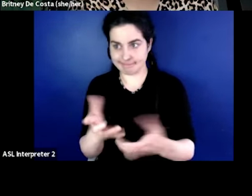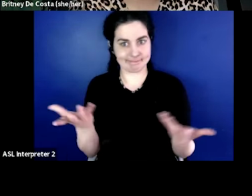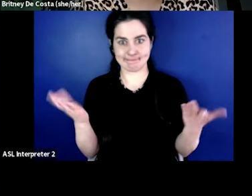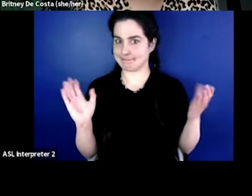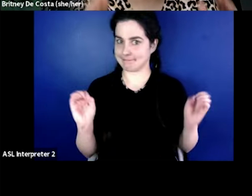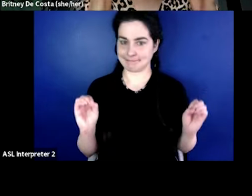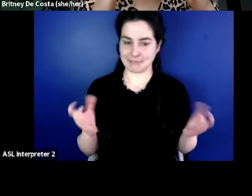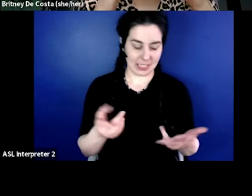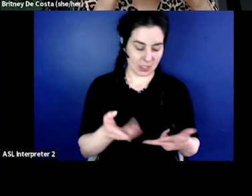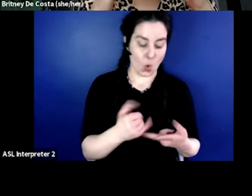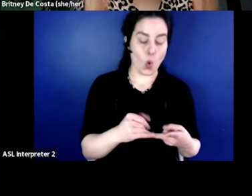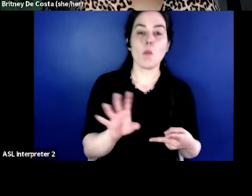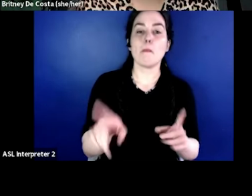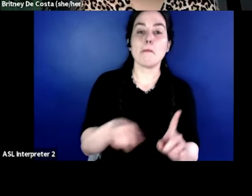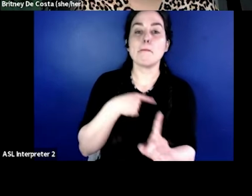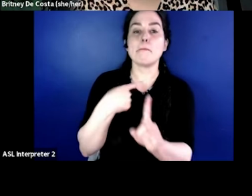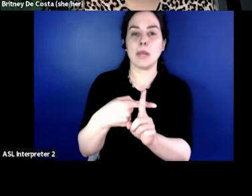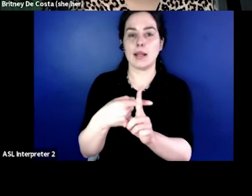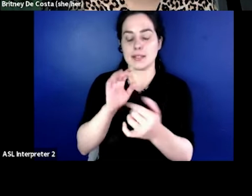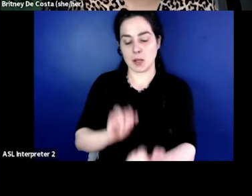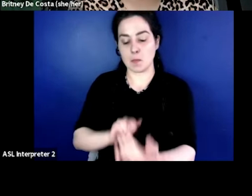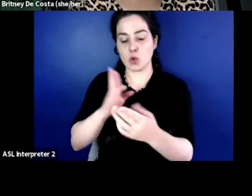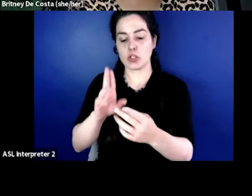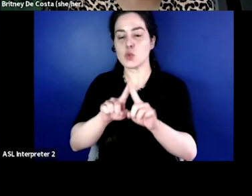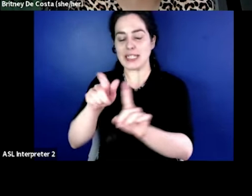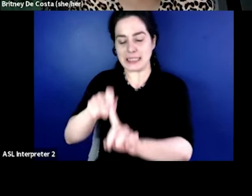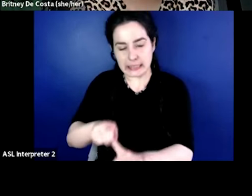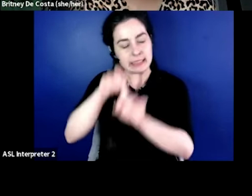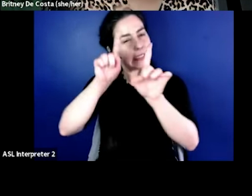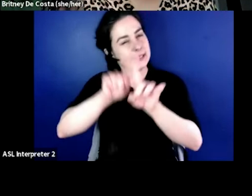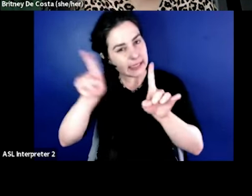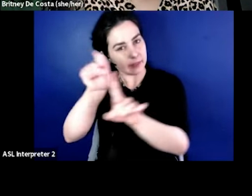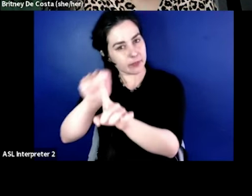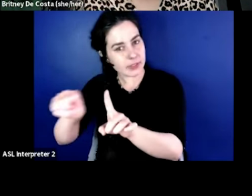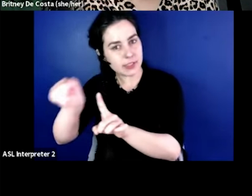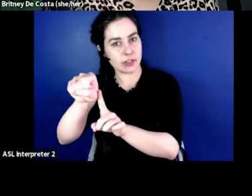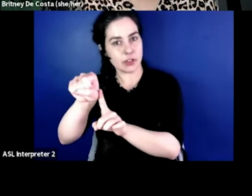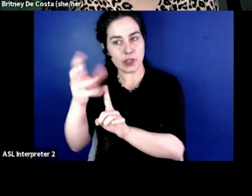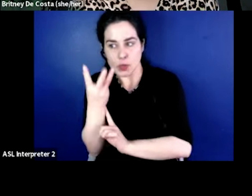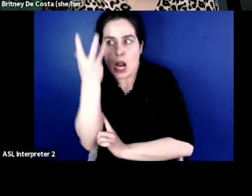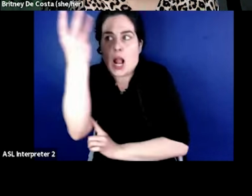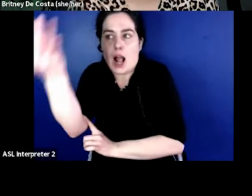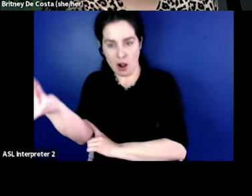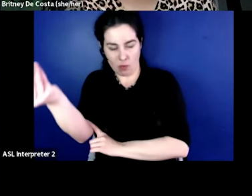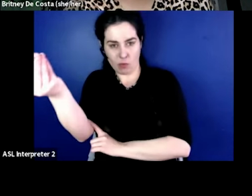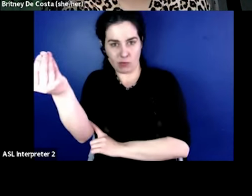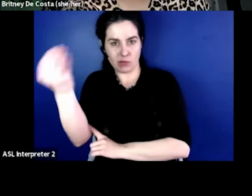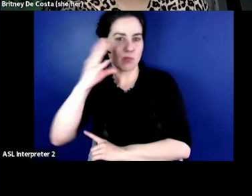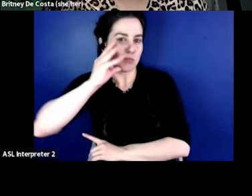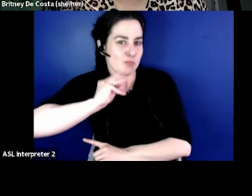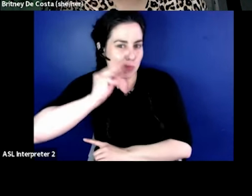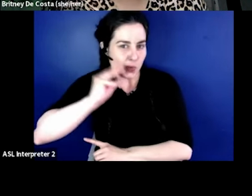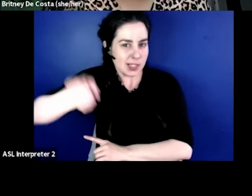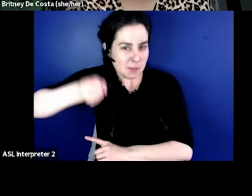that addresses the unique situation that students are in when they're in an experiential learning opportunity.